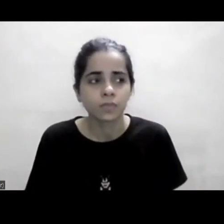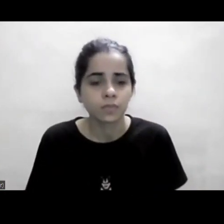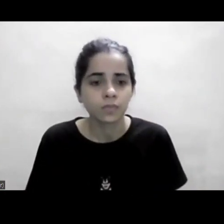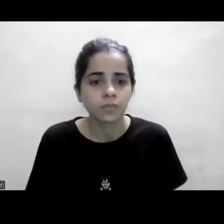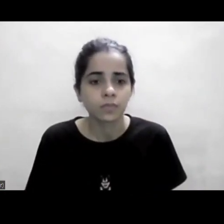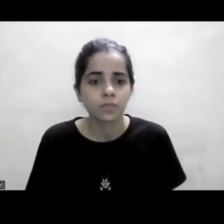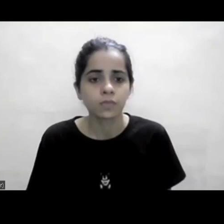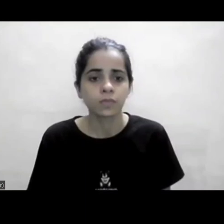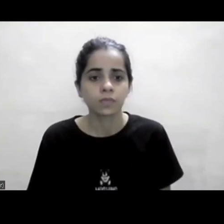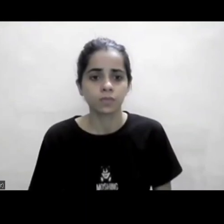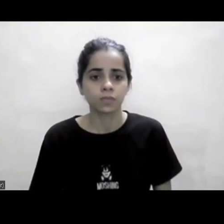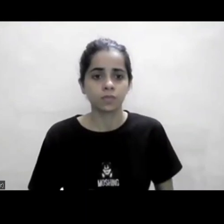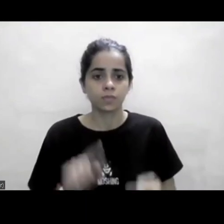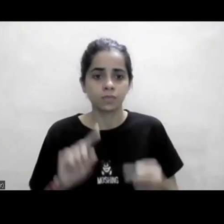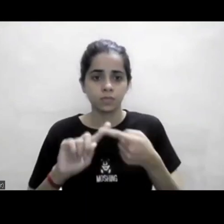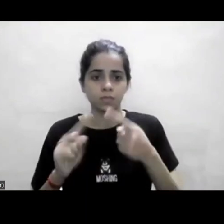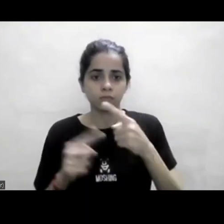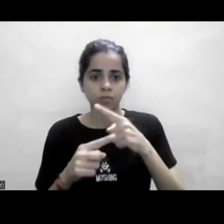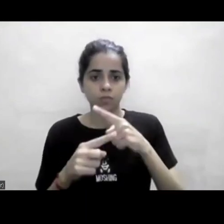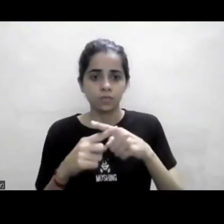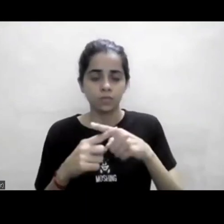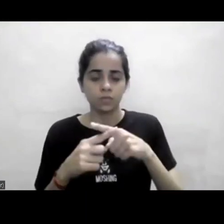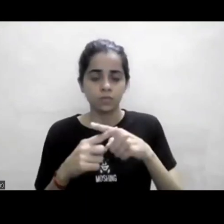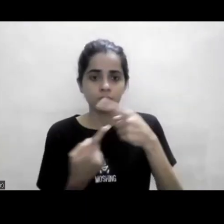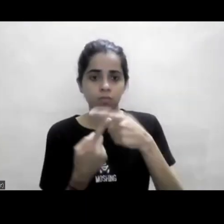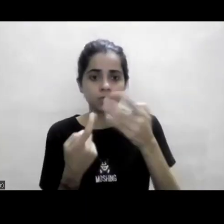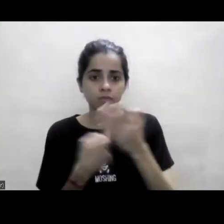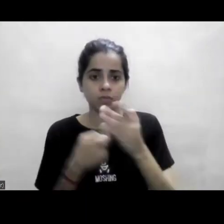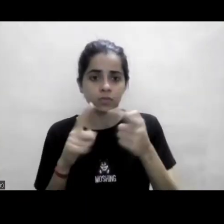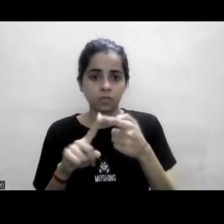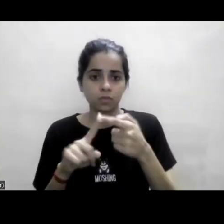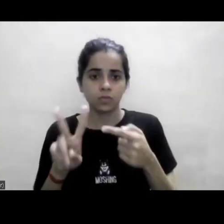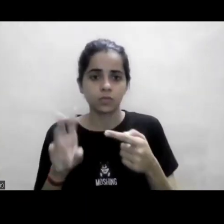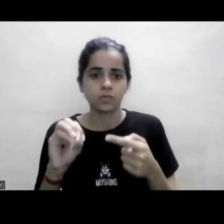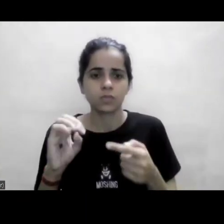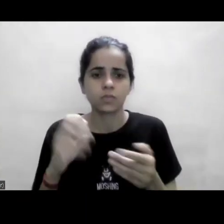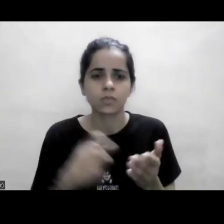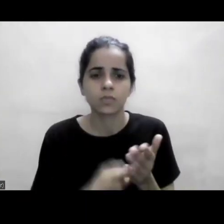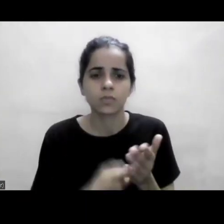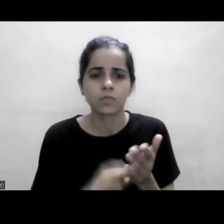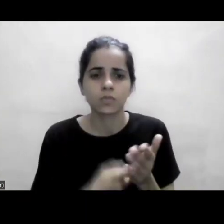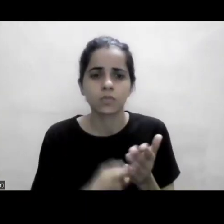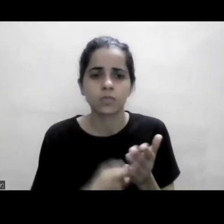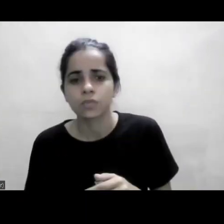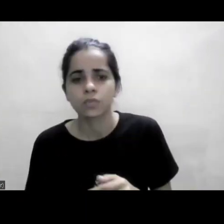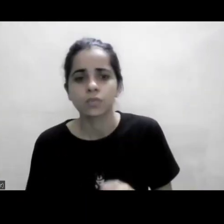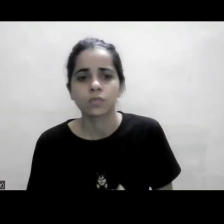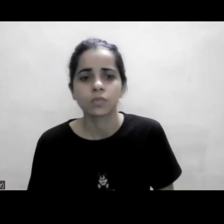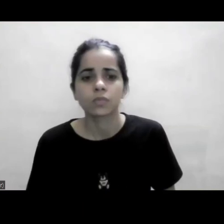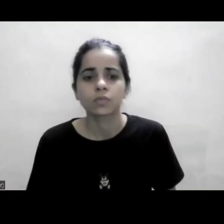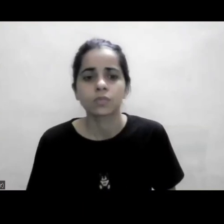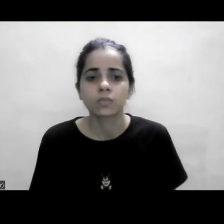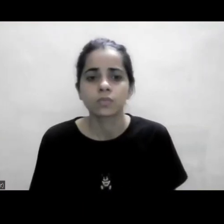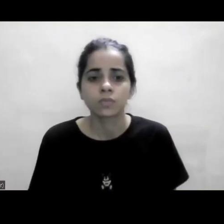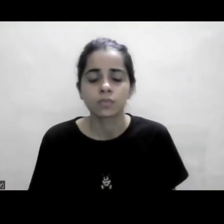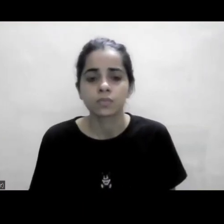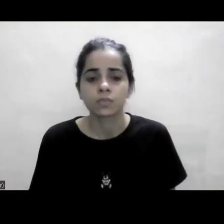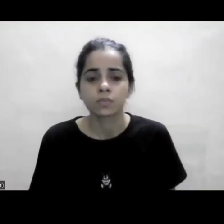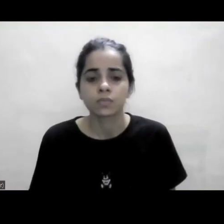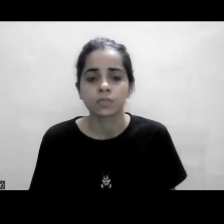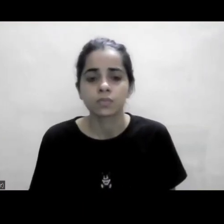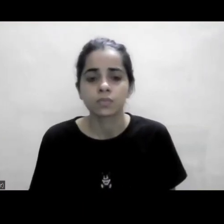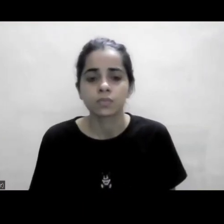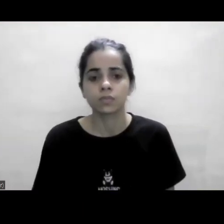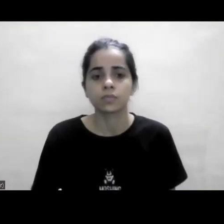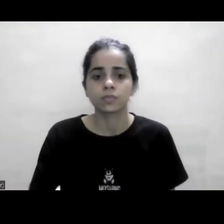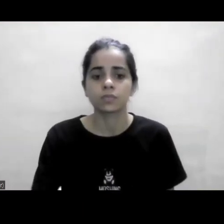called Extraordinary Attorney Wu. There's another one where this doctor is. He is on the